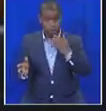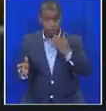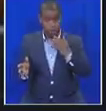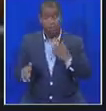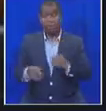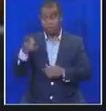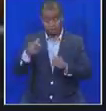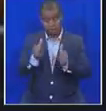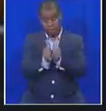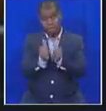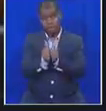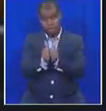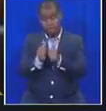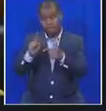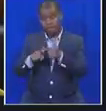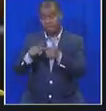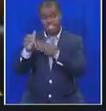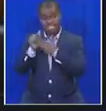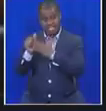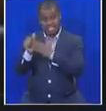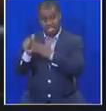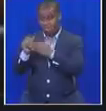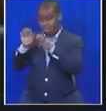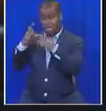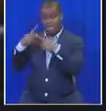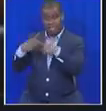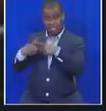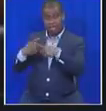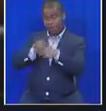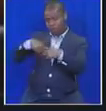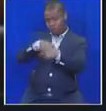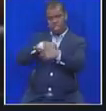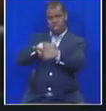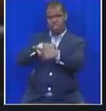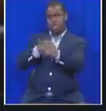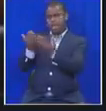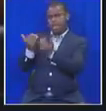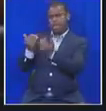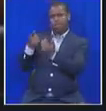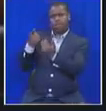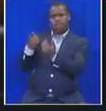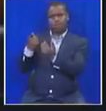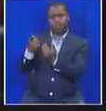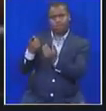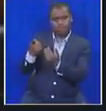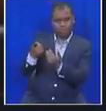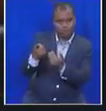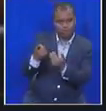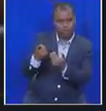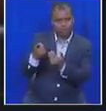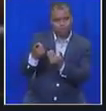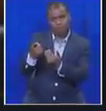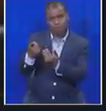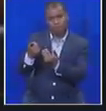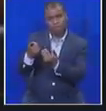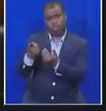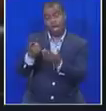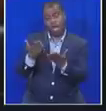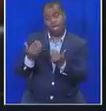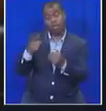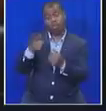the executive, from whom we expect answers to questions by